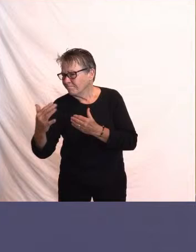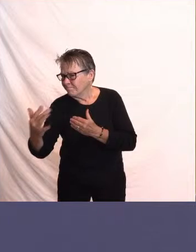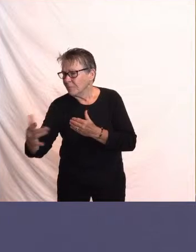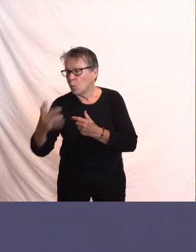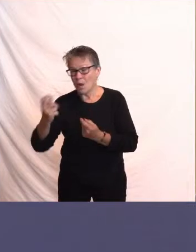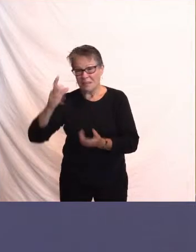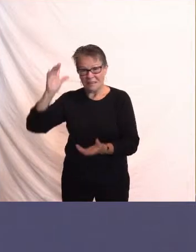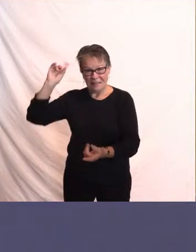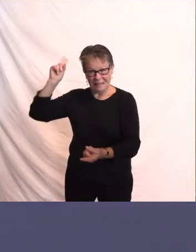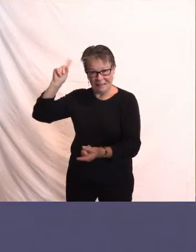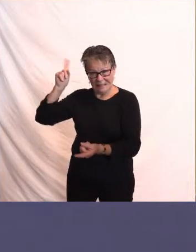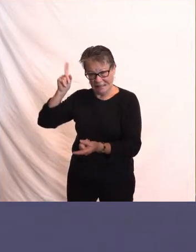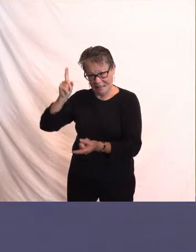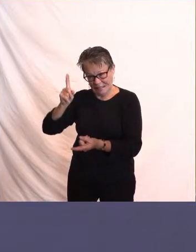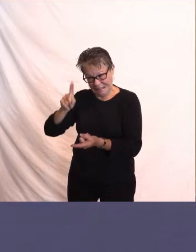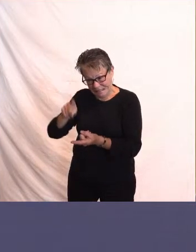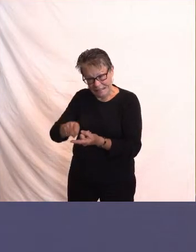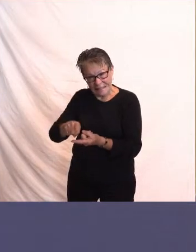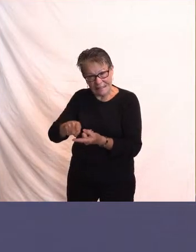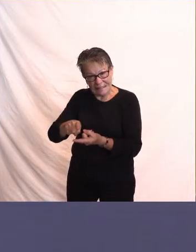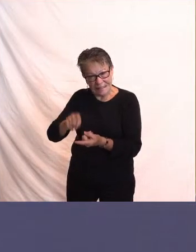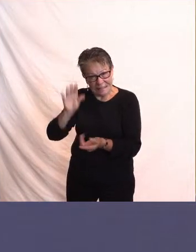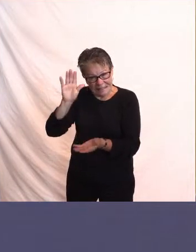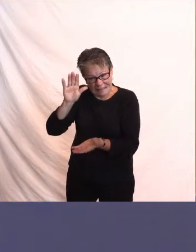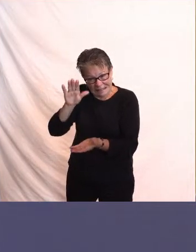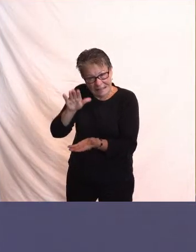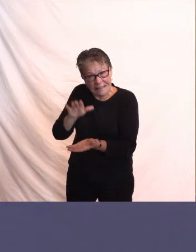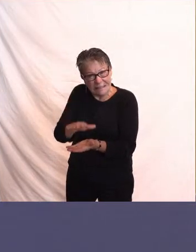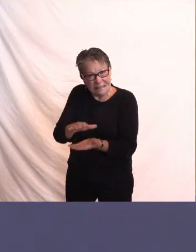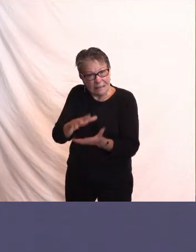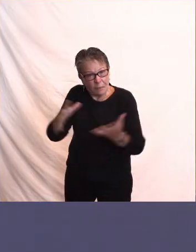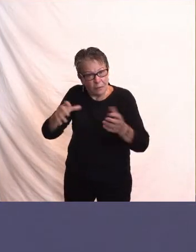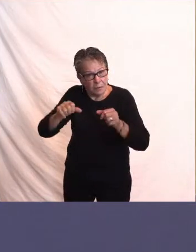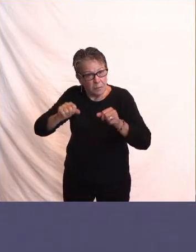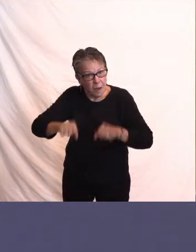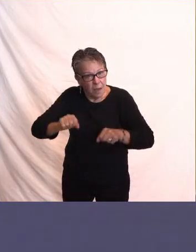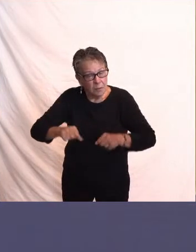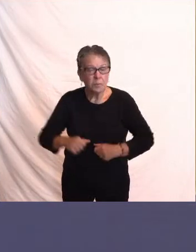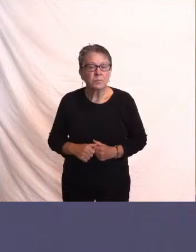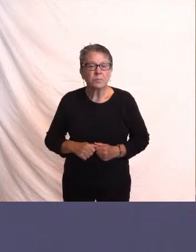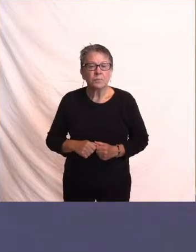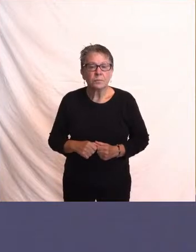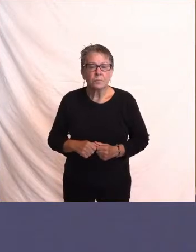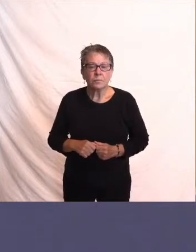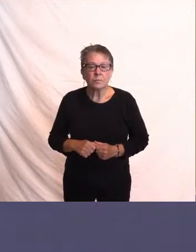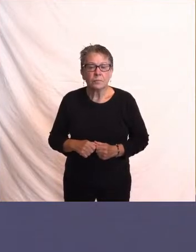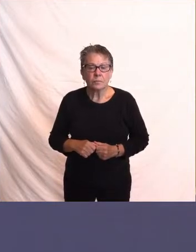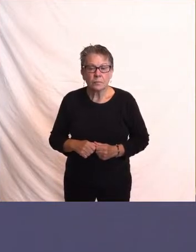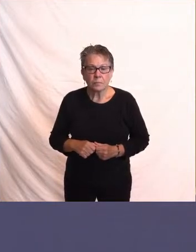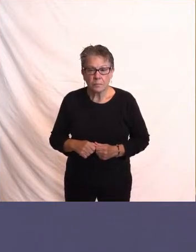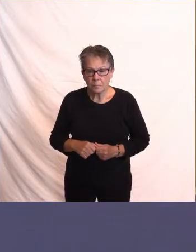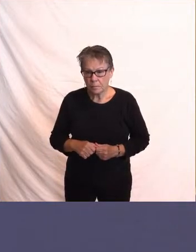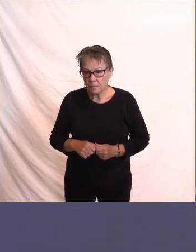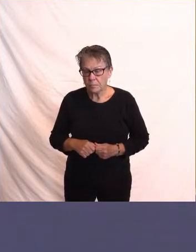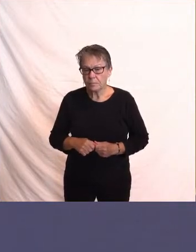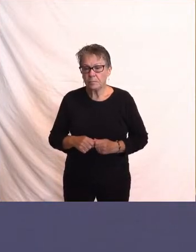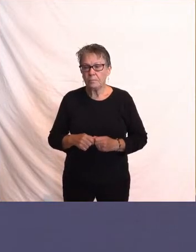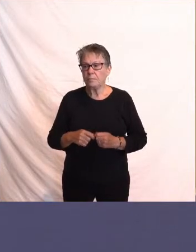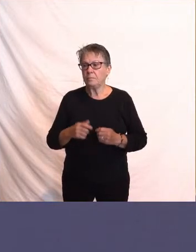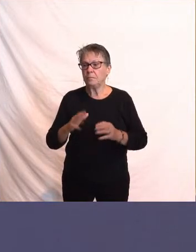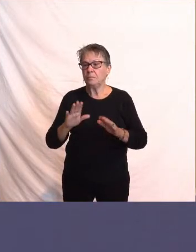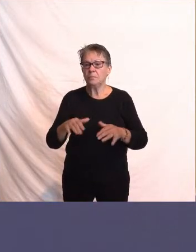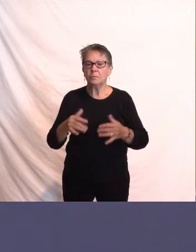Ed come in on that. My guess is we're not going to disclose anything in particular about the individual in Vineland, but the numbers